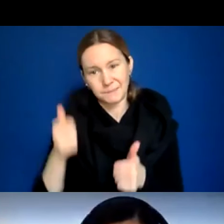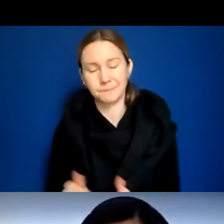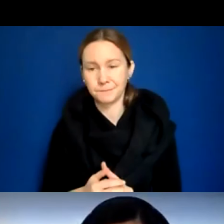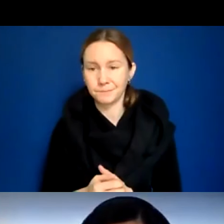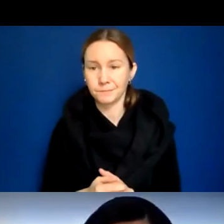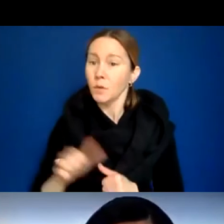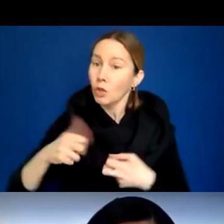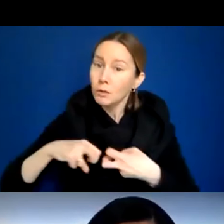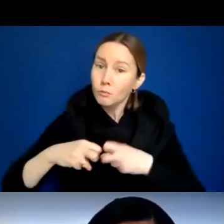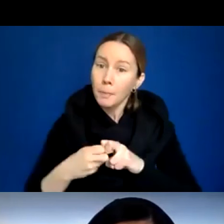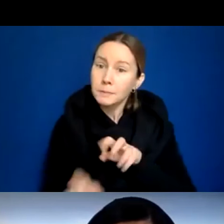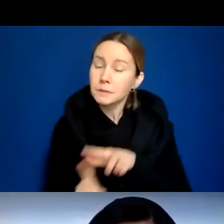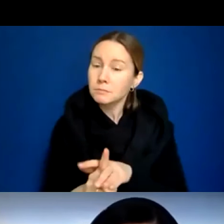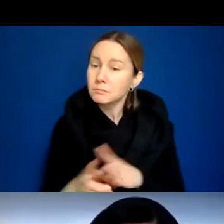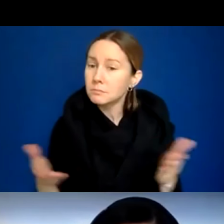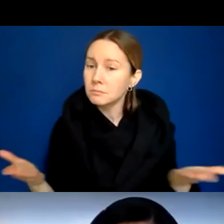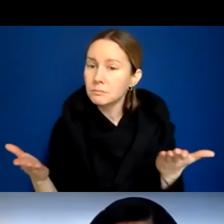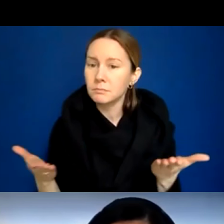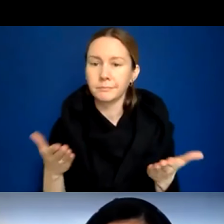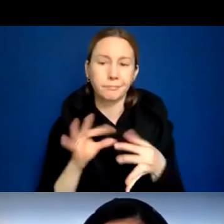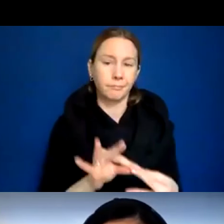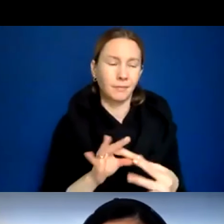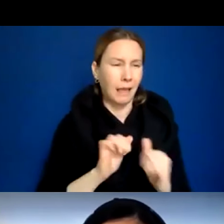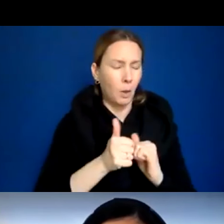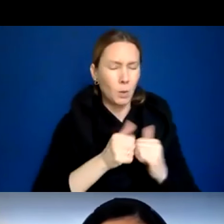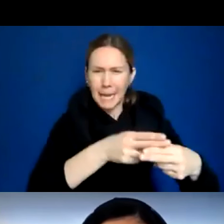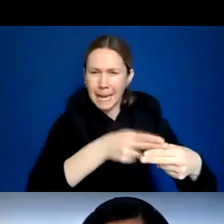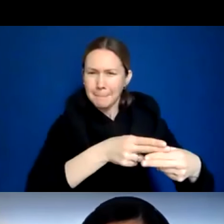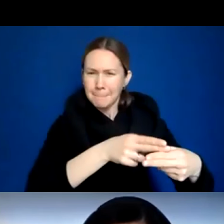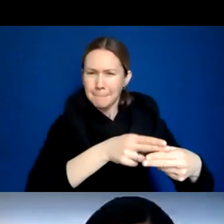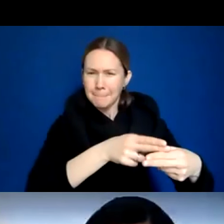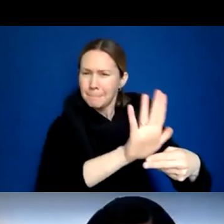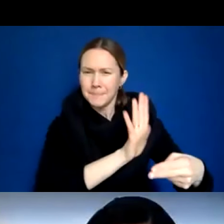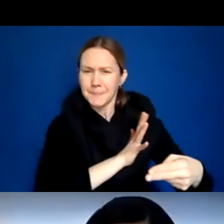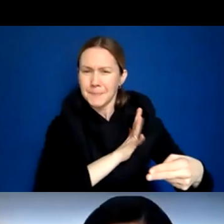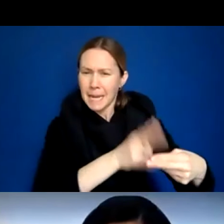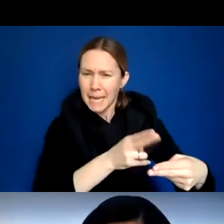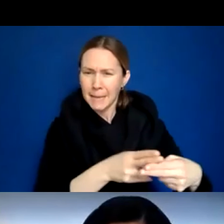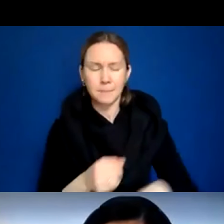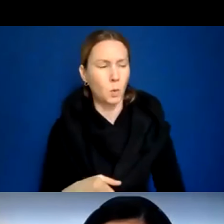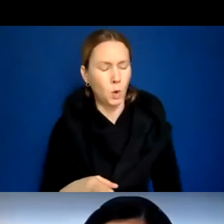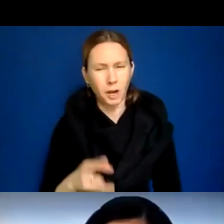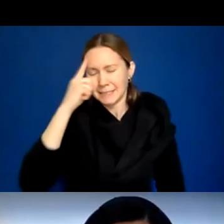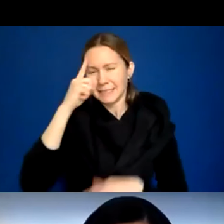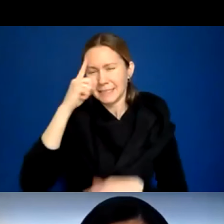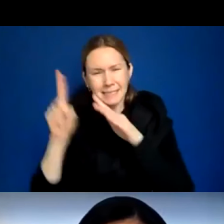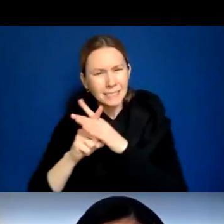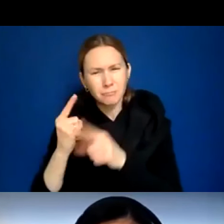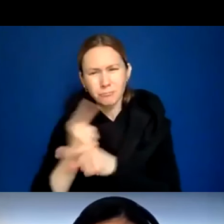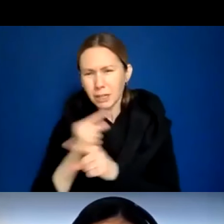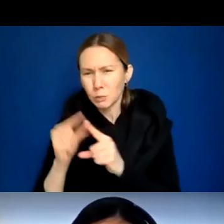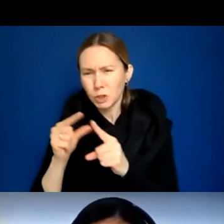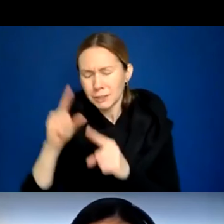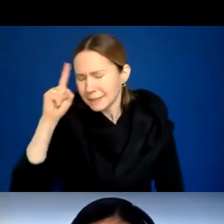can occur is like the ability to name something or to say the right word when you're trying to talk.